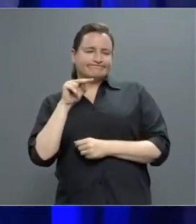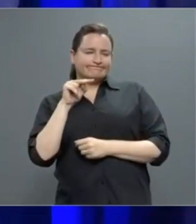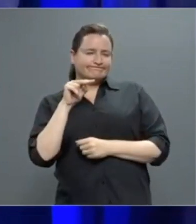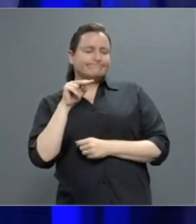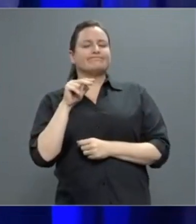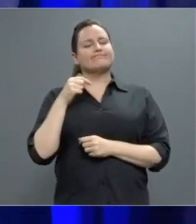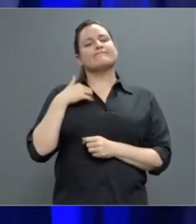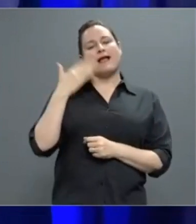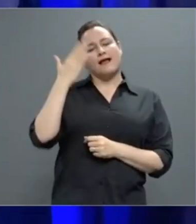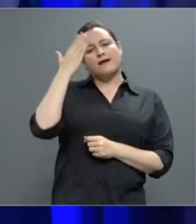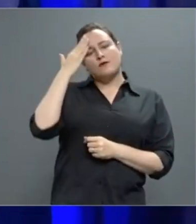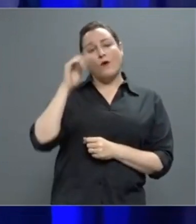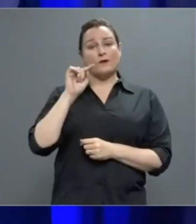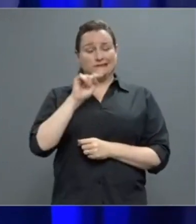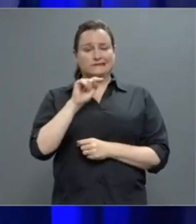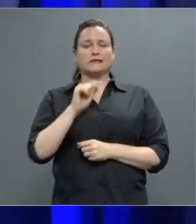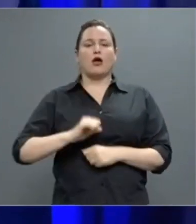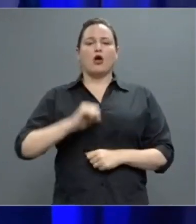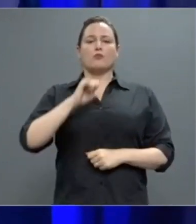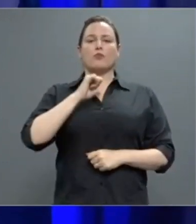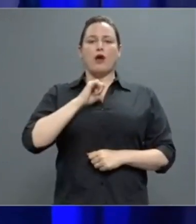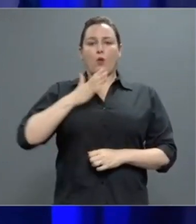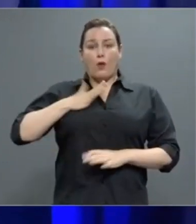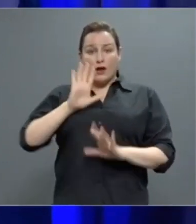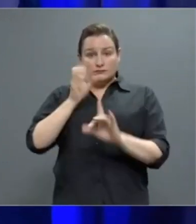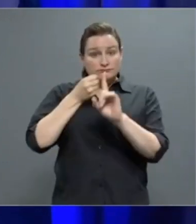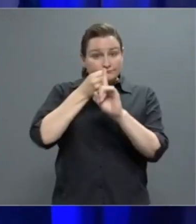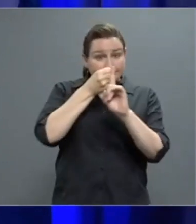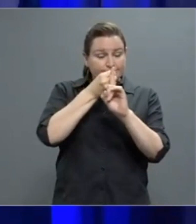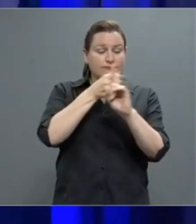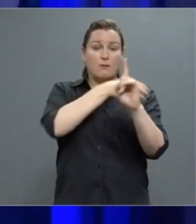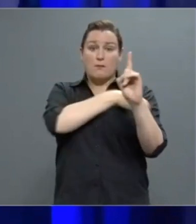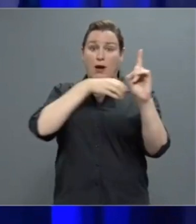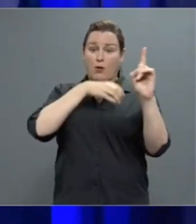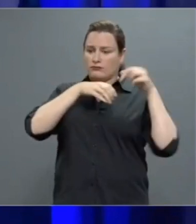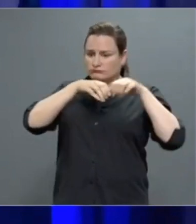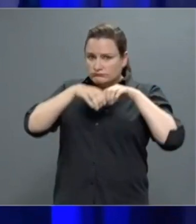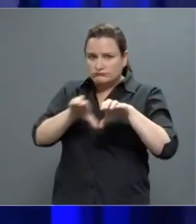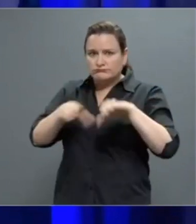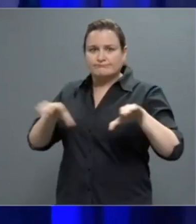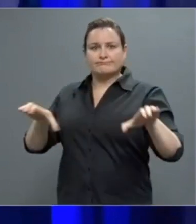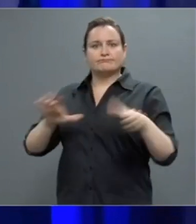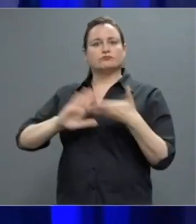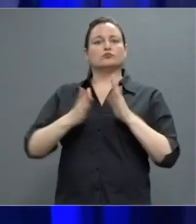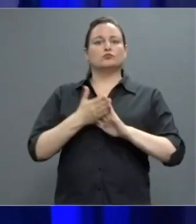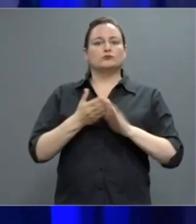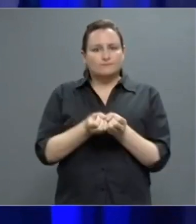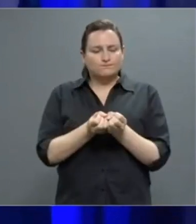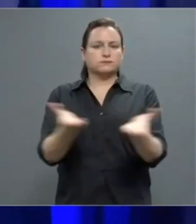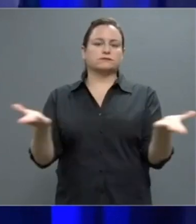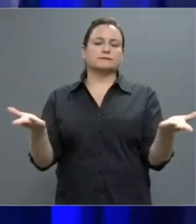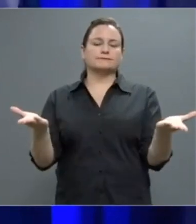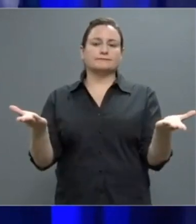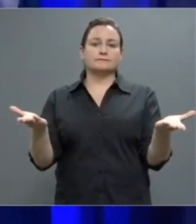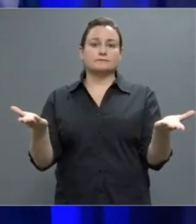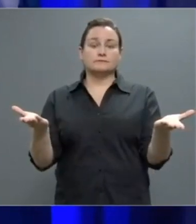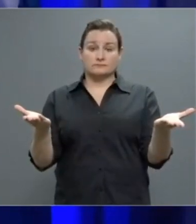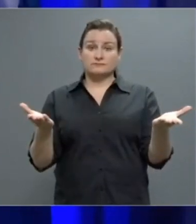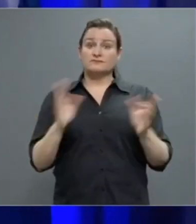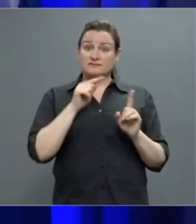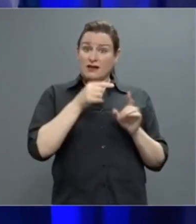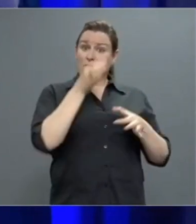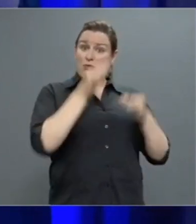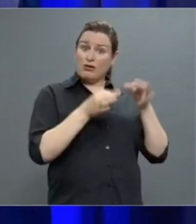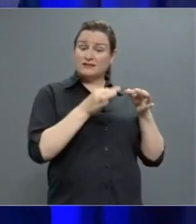proud history of fighting to give power to the people of South Africa. A party that waged a lone battle in